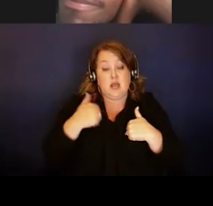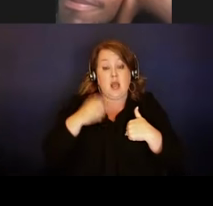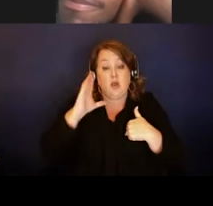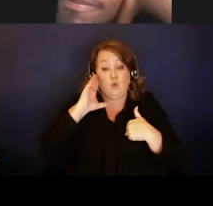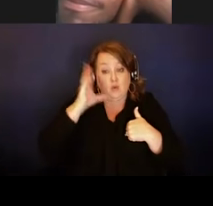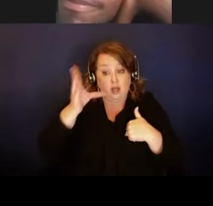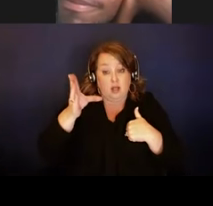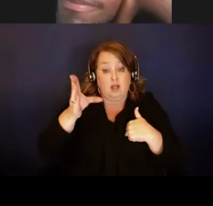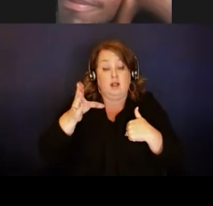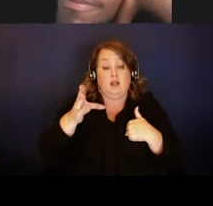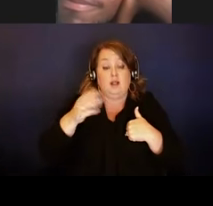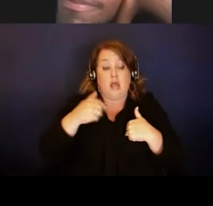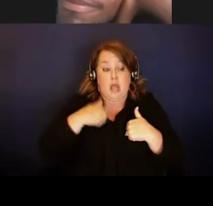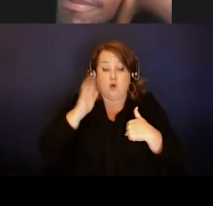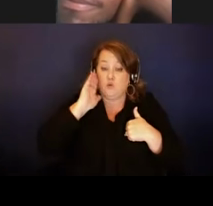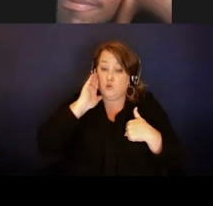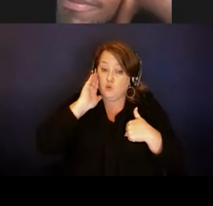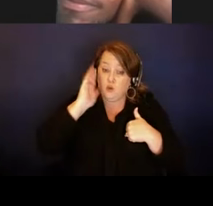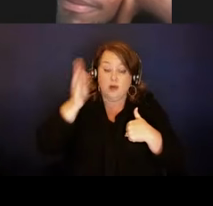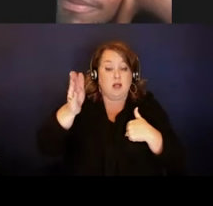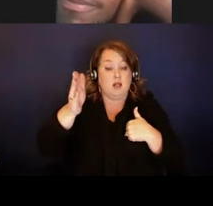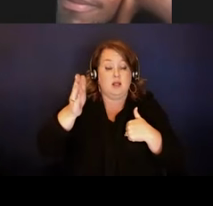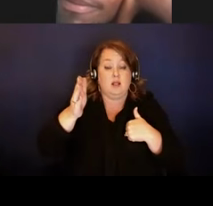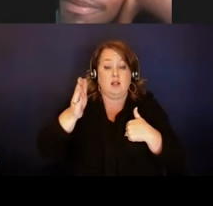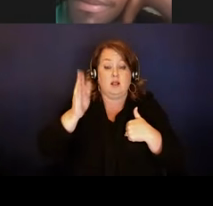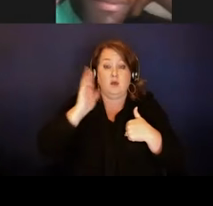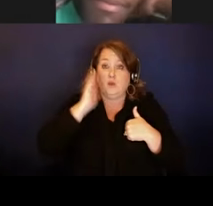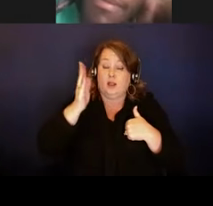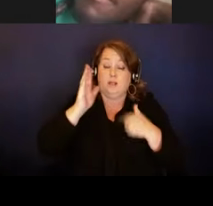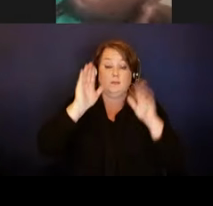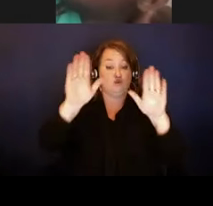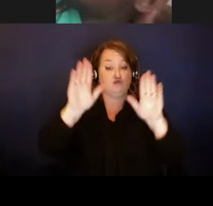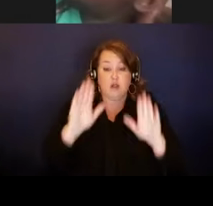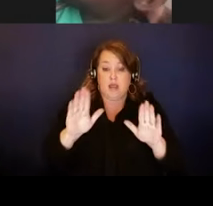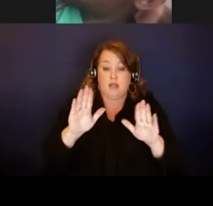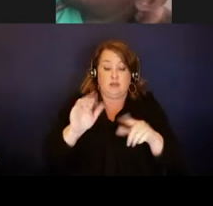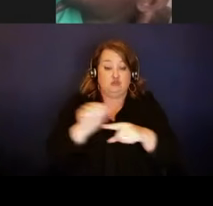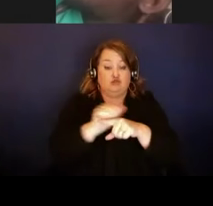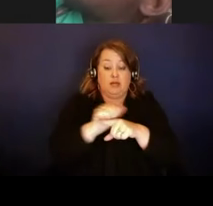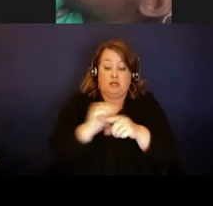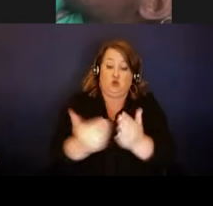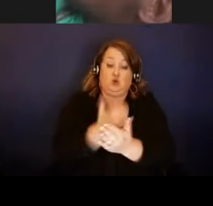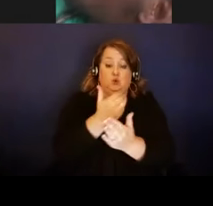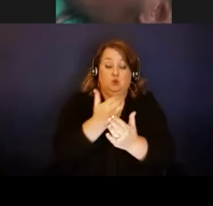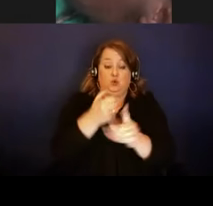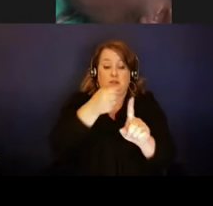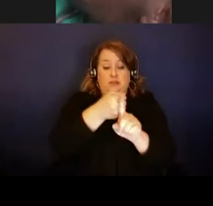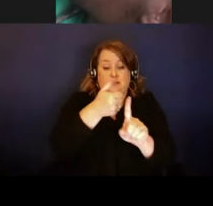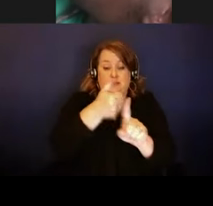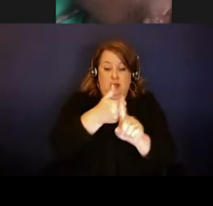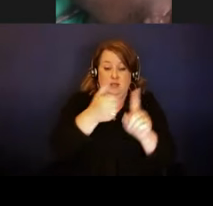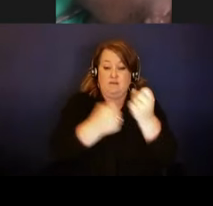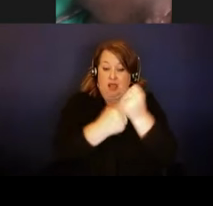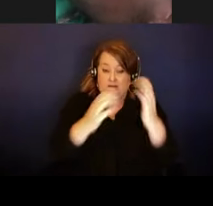hold I will be I will be great to train new self-advocates and